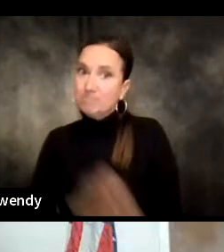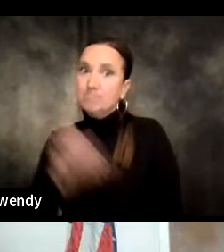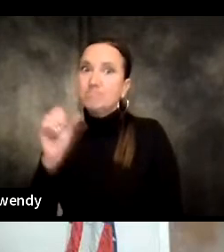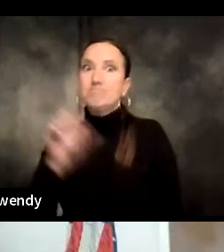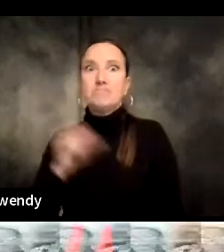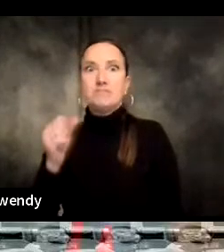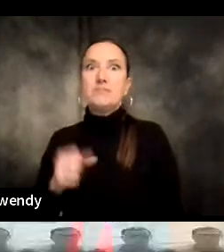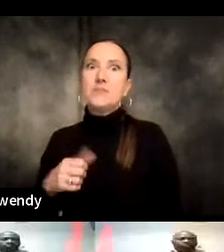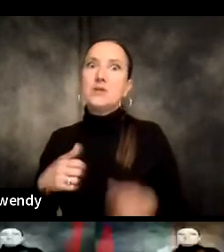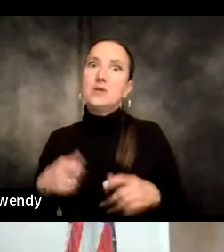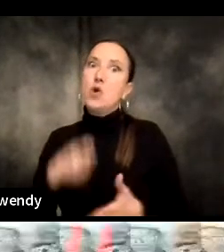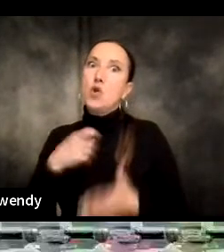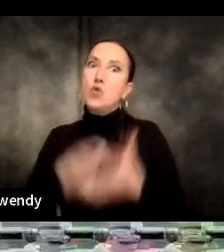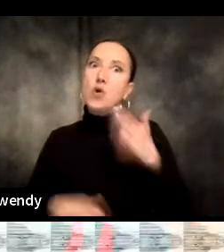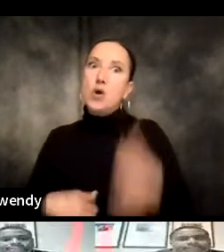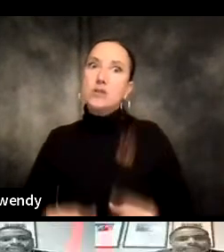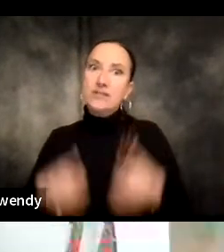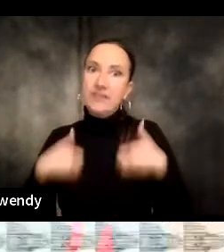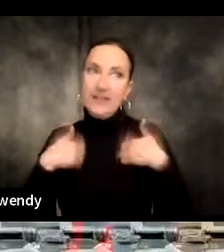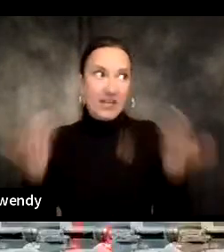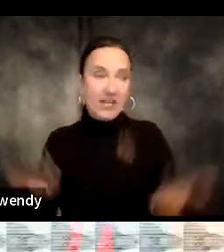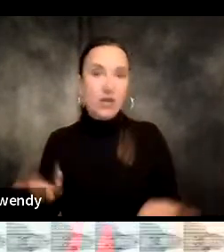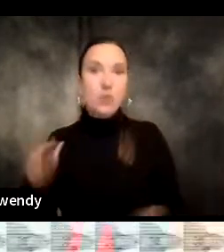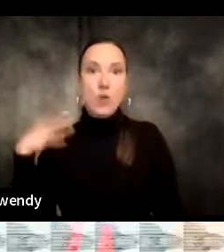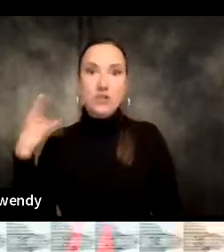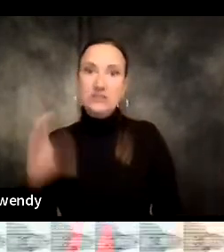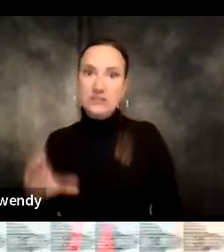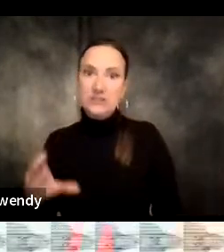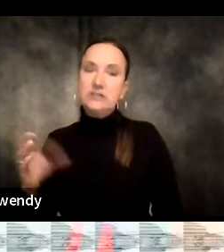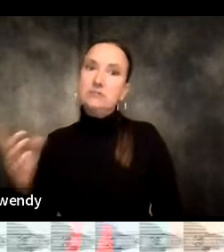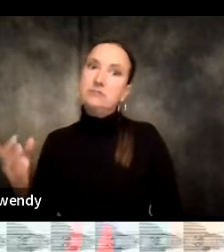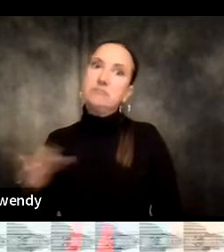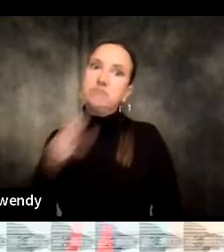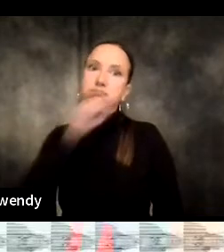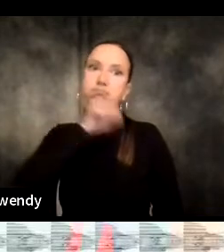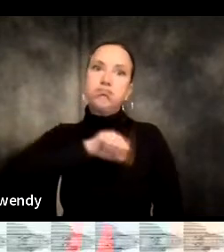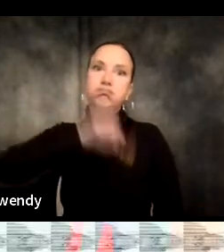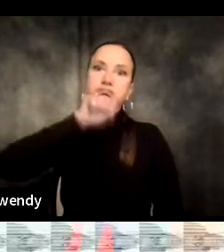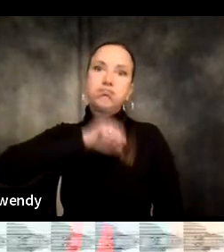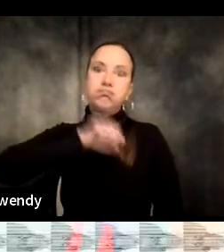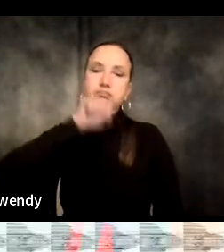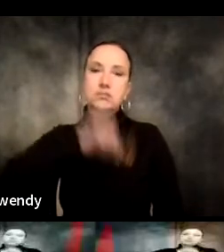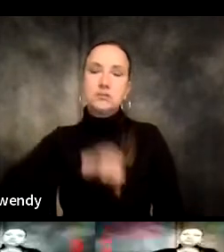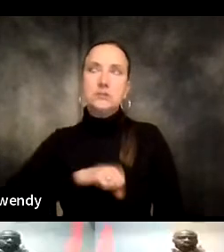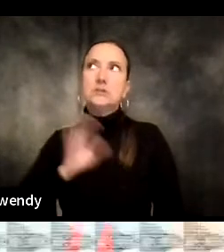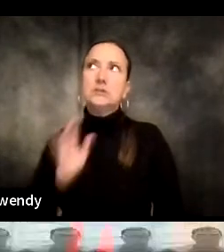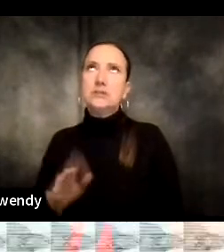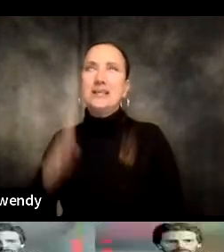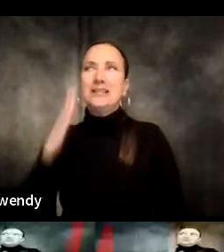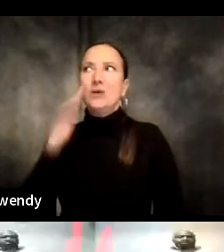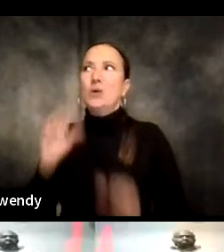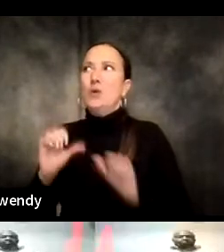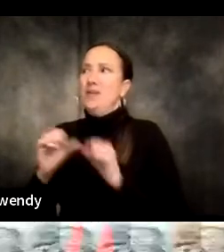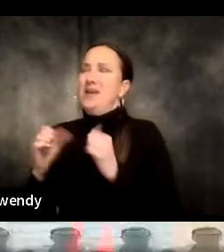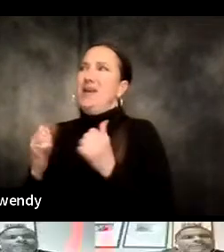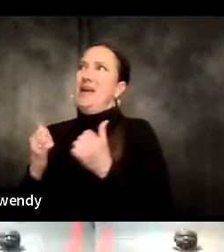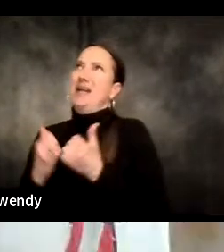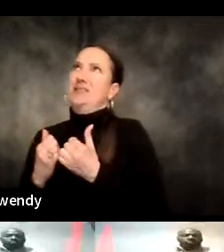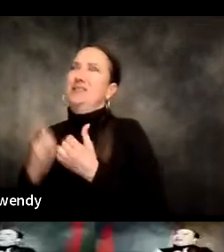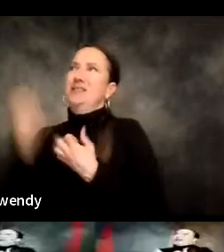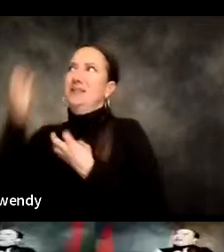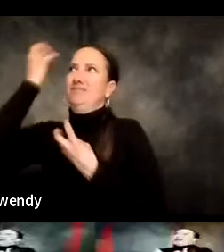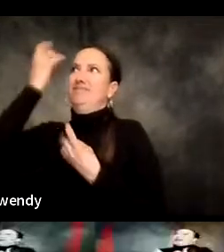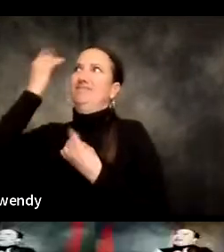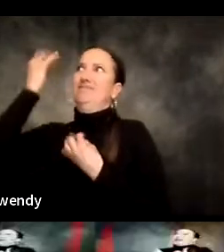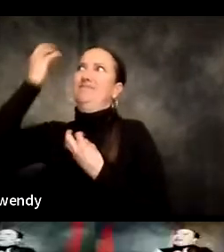cost of living here in the district is a challenge for some. We try to. I know at the agency, there have been efforts made